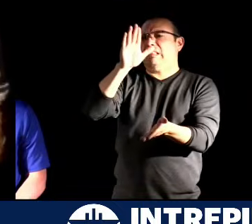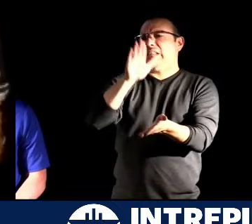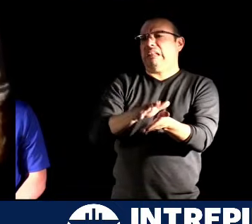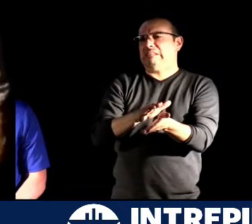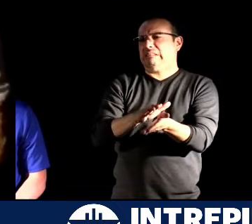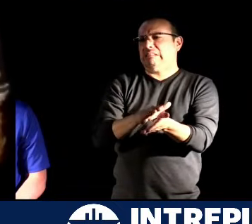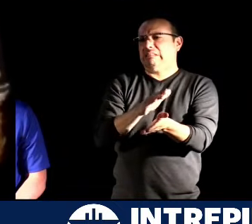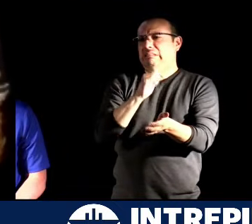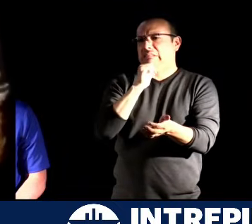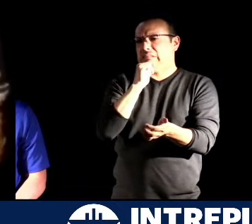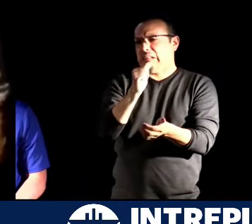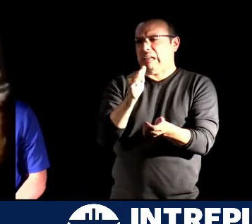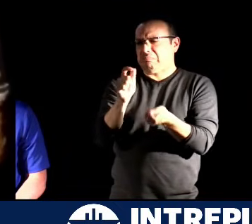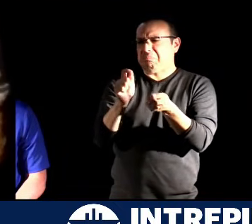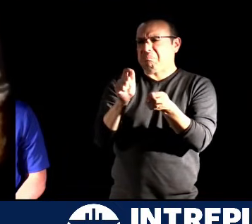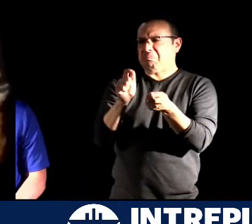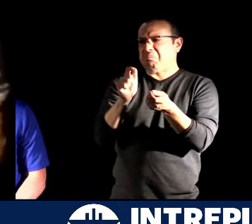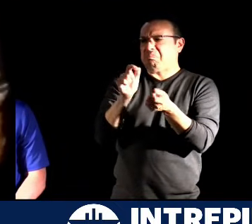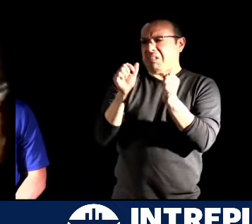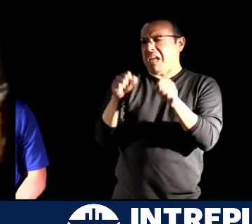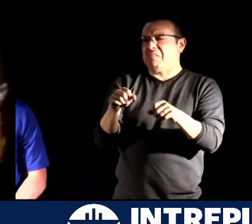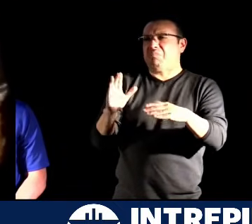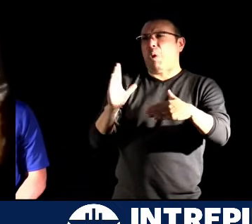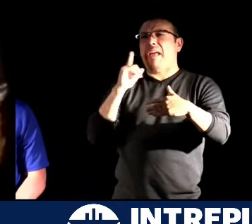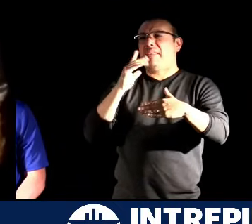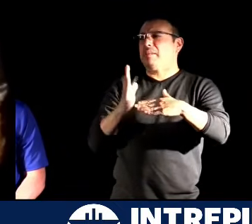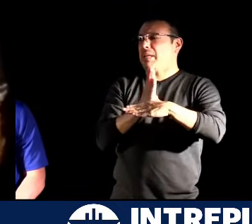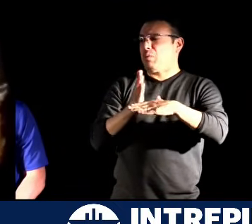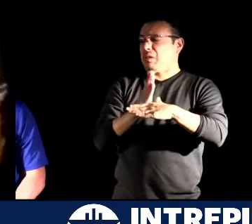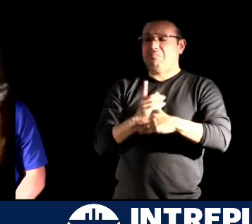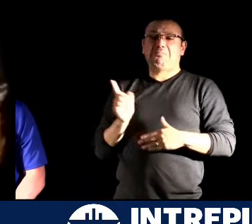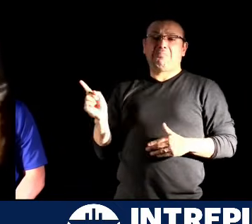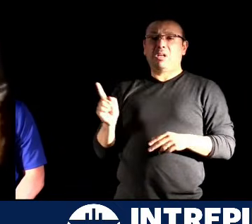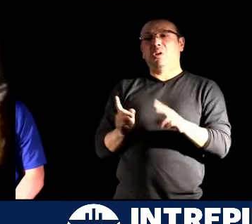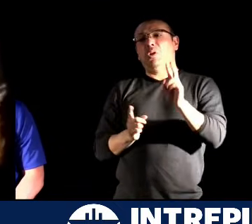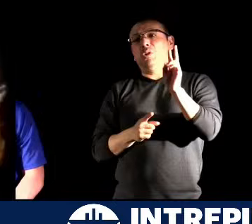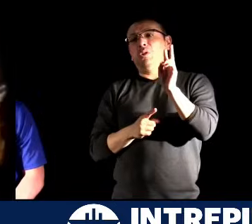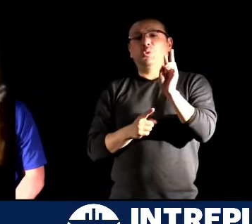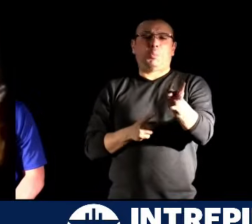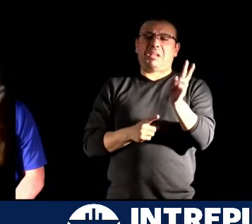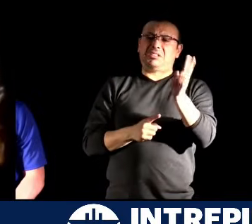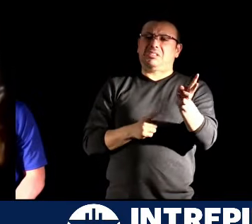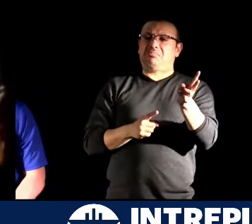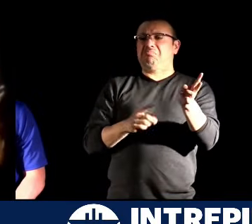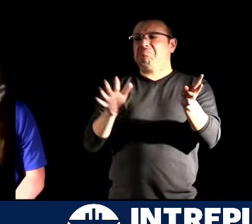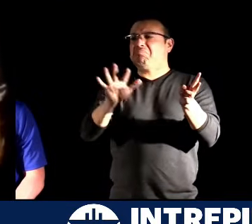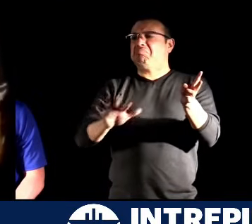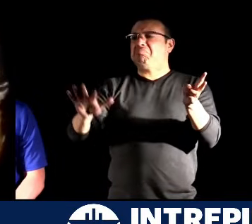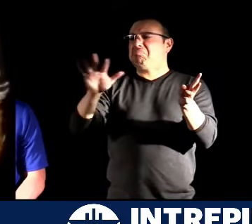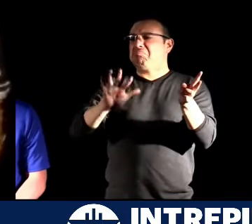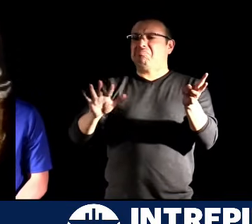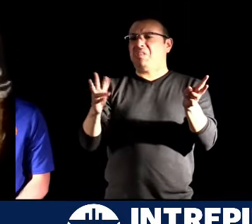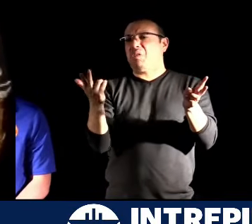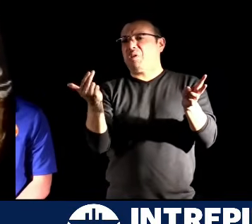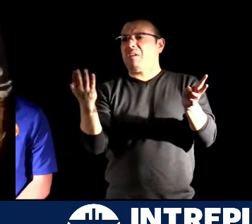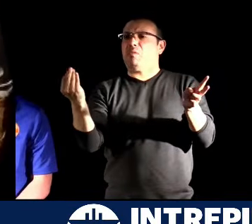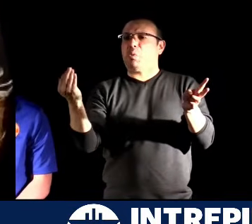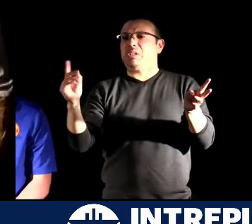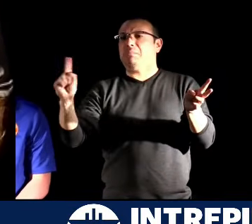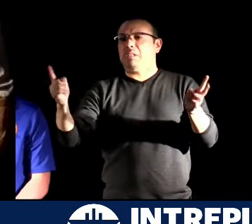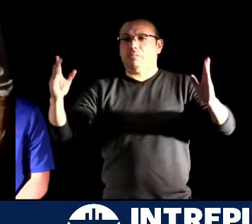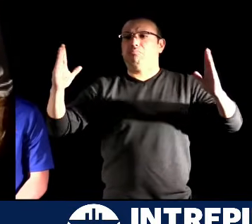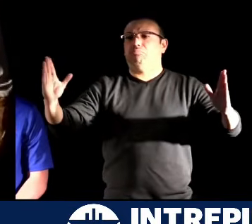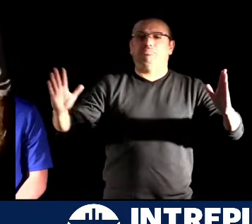never at 2 AU. So it's between, as you said, about a couple of minutes to something like 13, 14